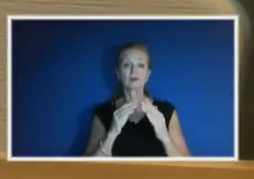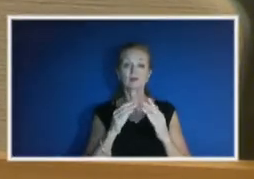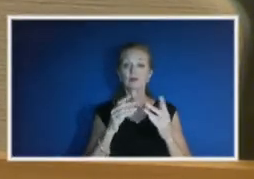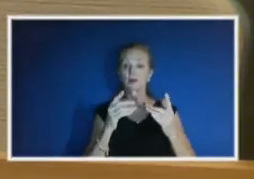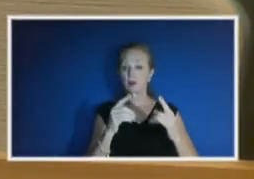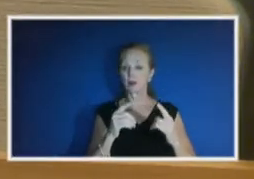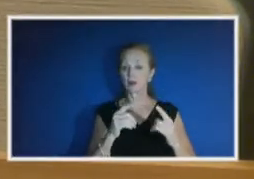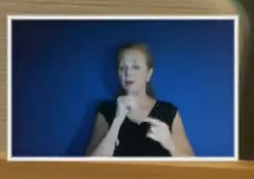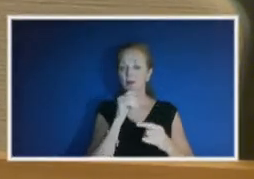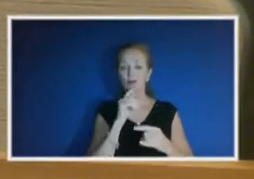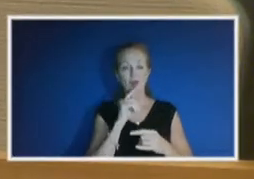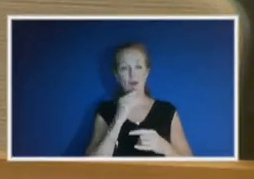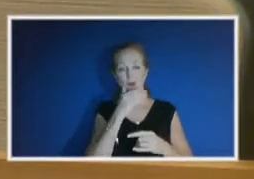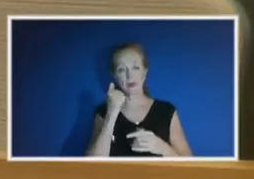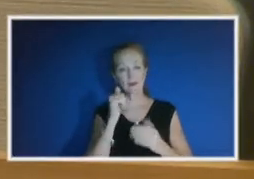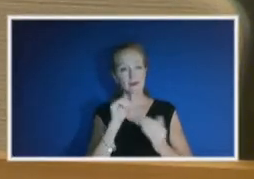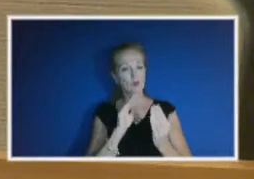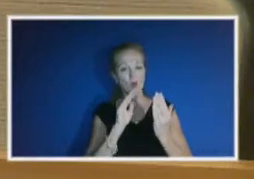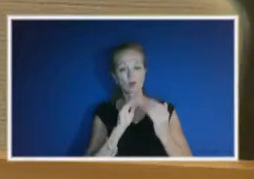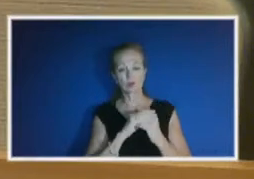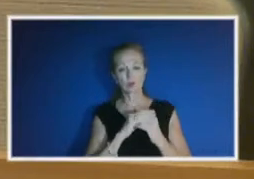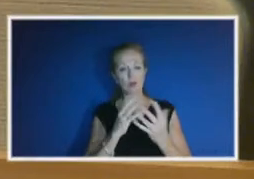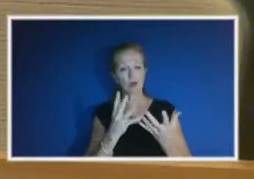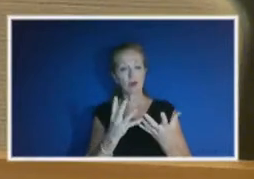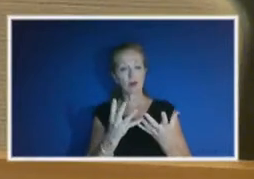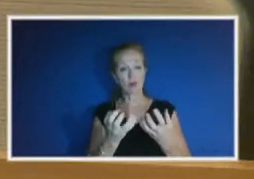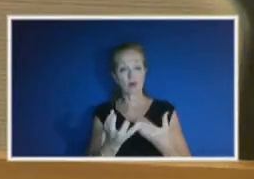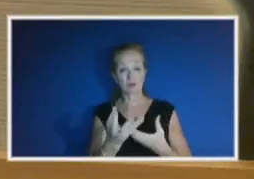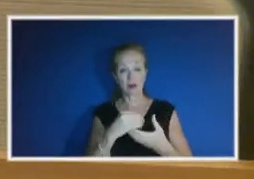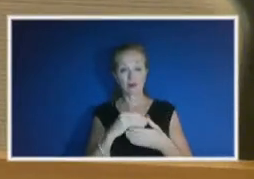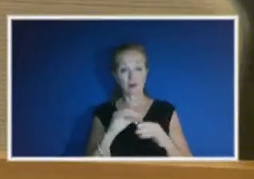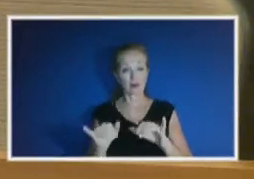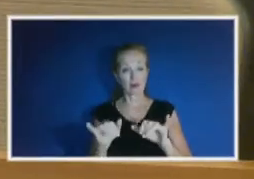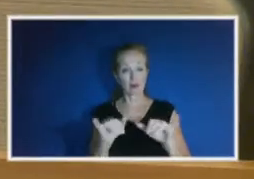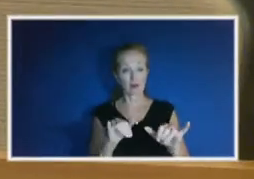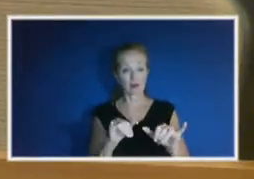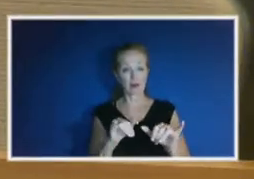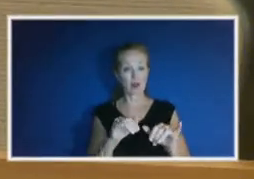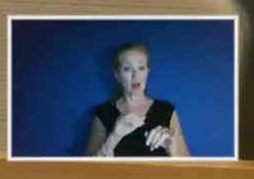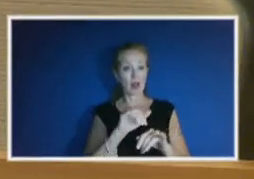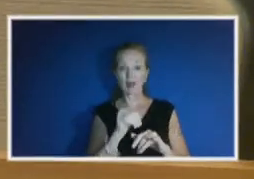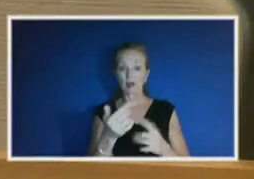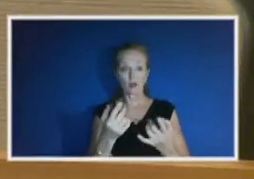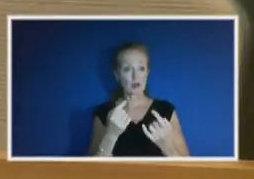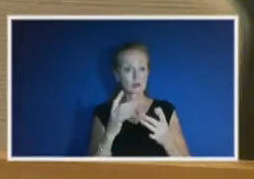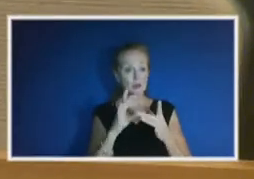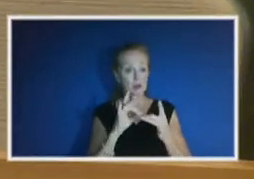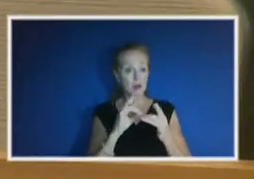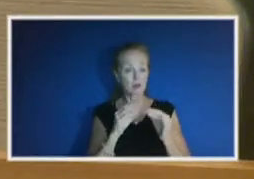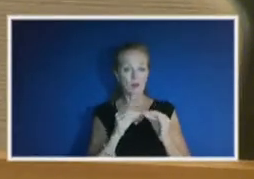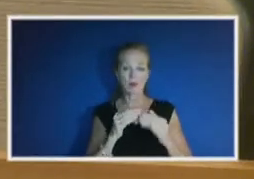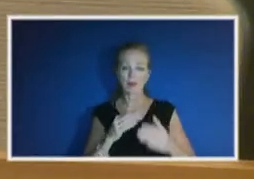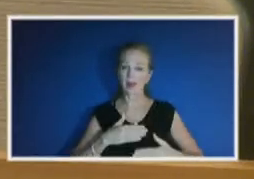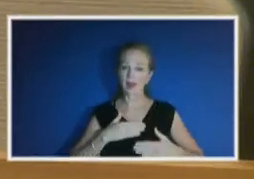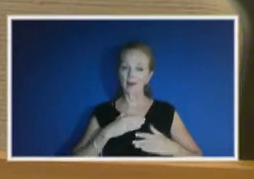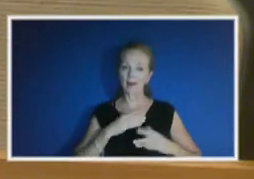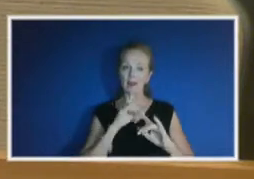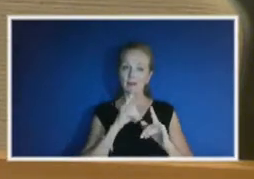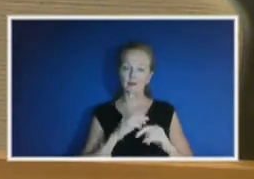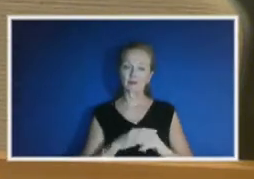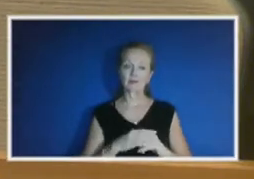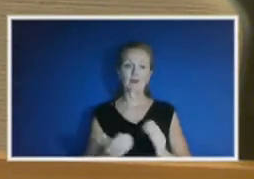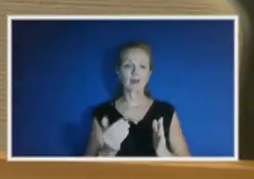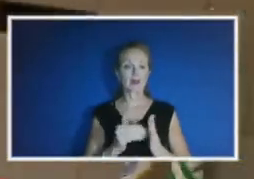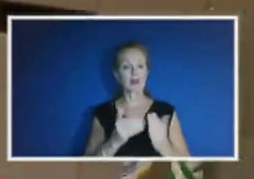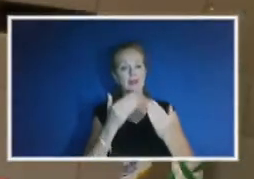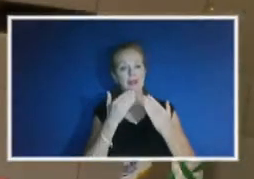think that's really the best approach if you're trying to be involved in this as well. If you guys have any questions or comments, I am more than happy to answer them. Again, thank you for your